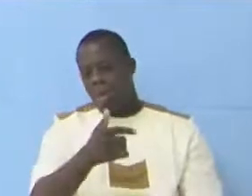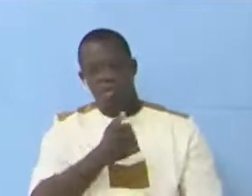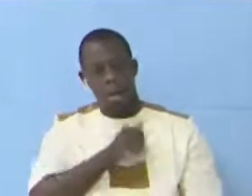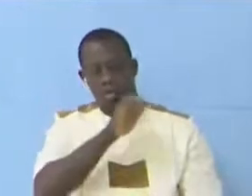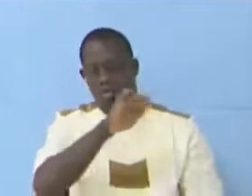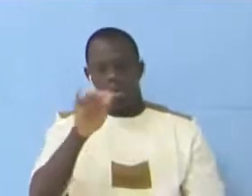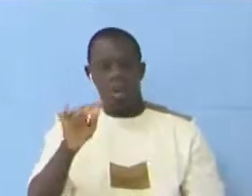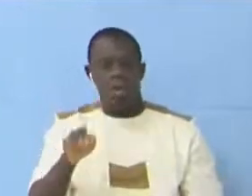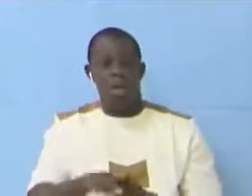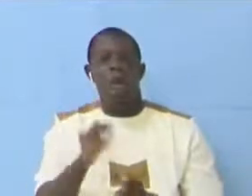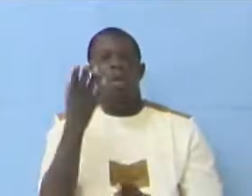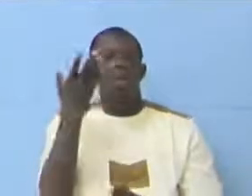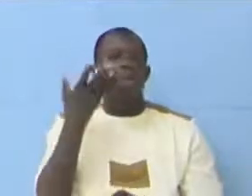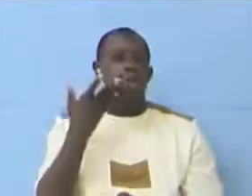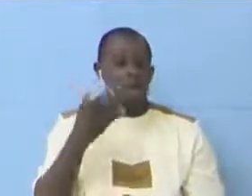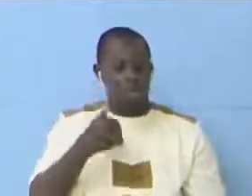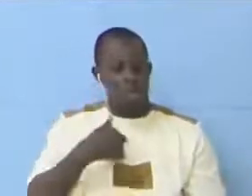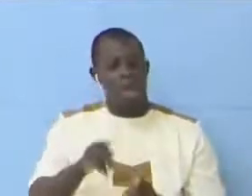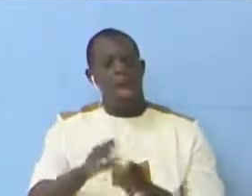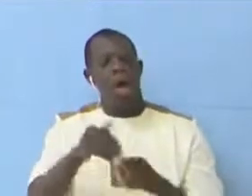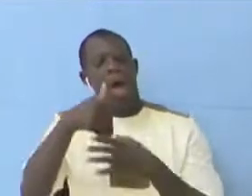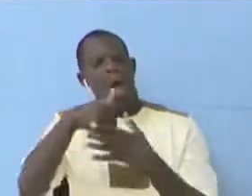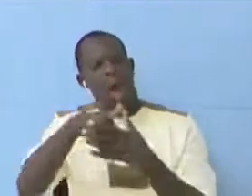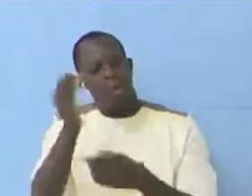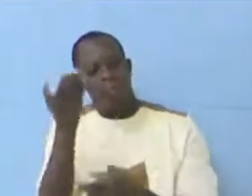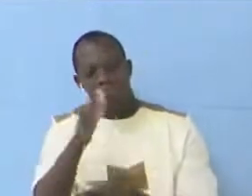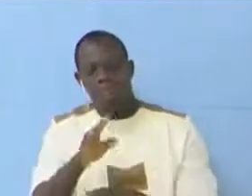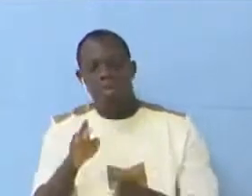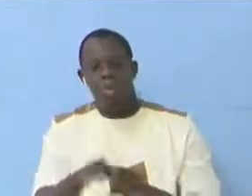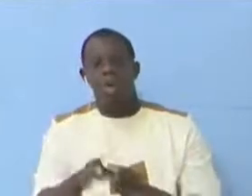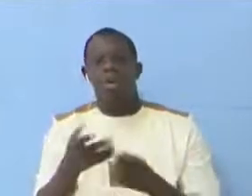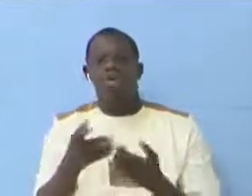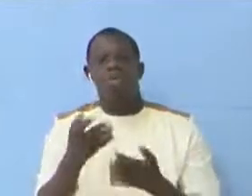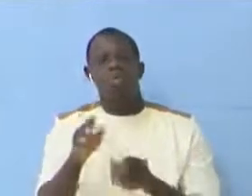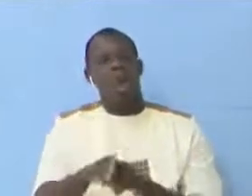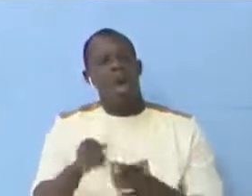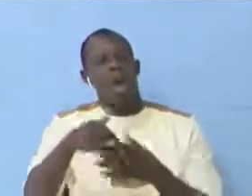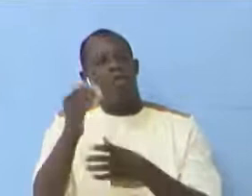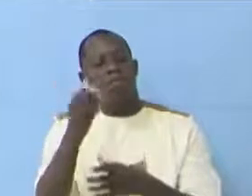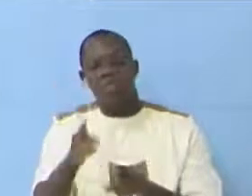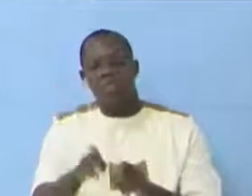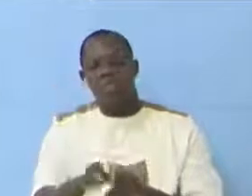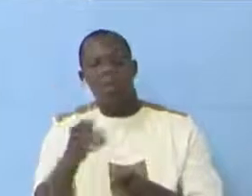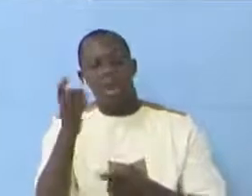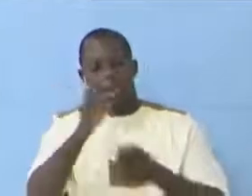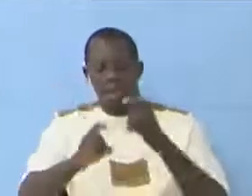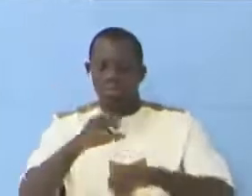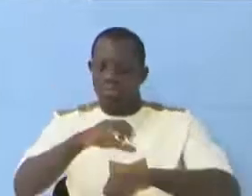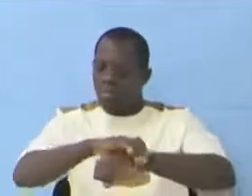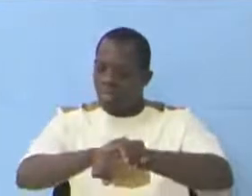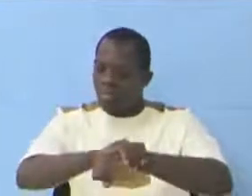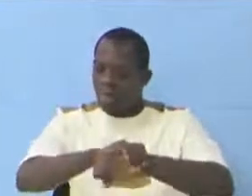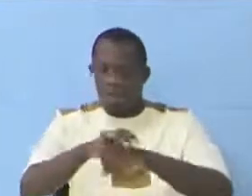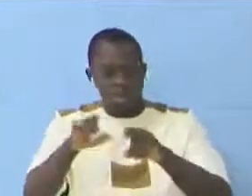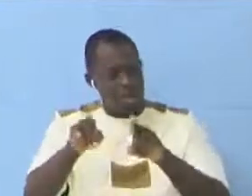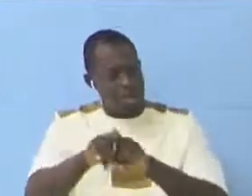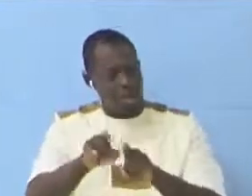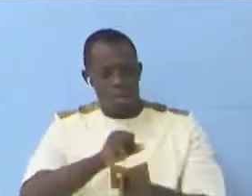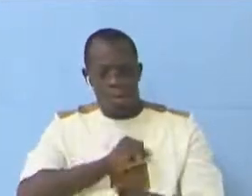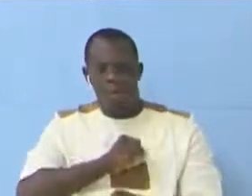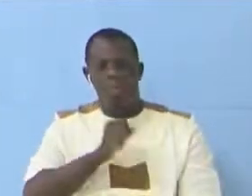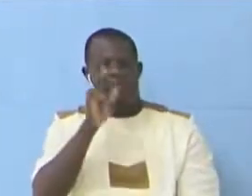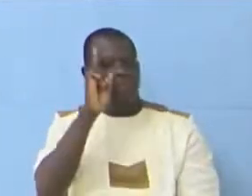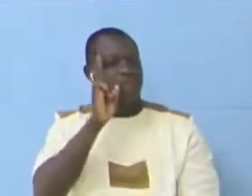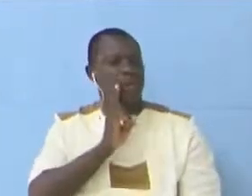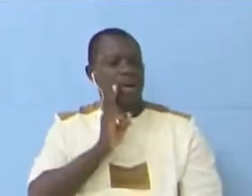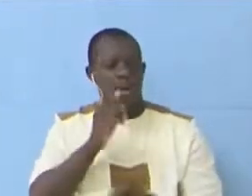ma génnee amit jamono bi waxtu bi ma nekk ci biti yëpp bi ma génnee jàppaat nañ ma comme seen papa. The time I was out,